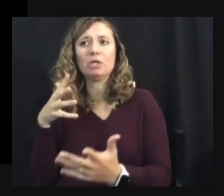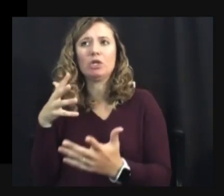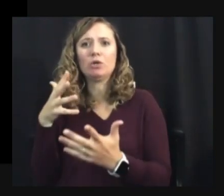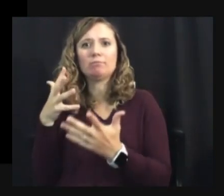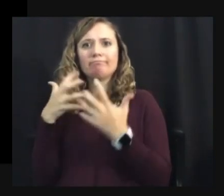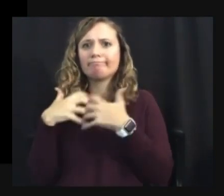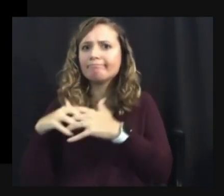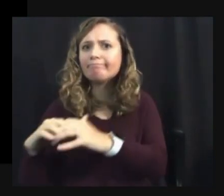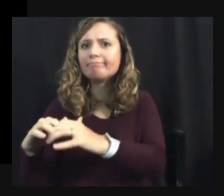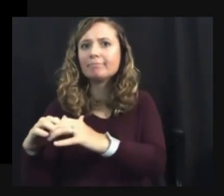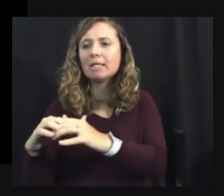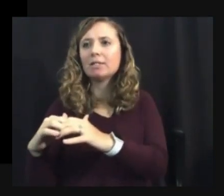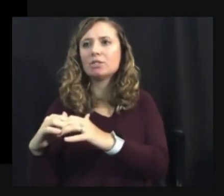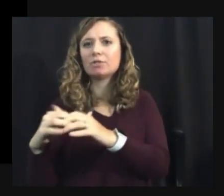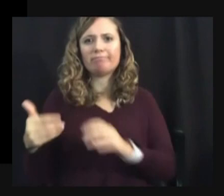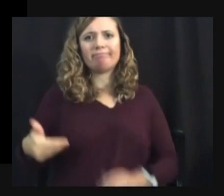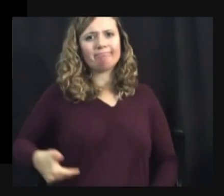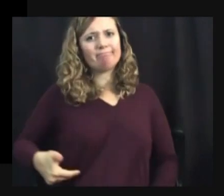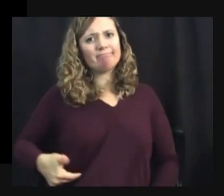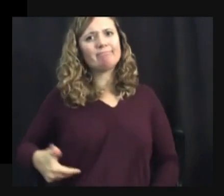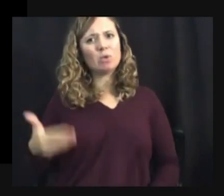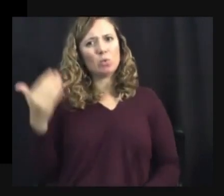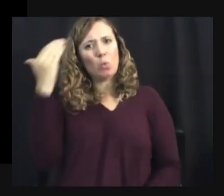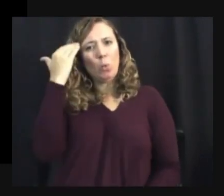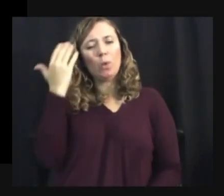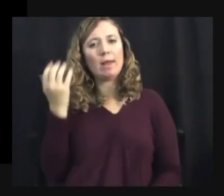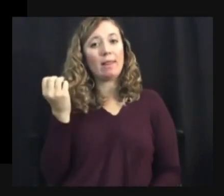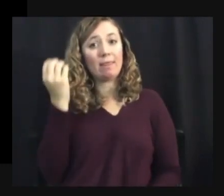intuitively, and I think that's wonderful.